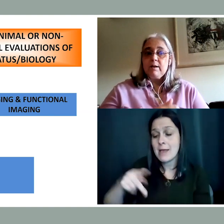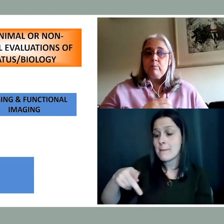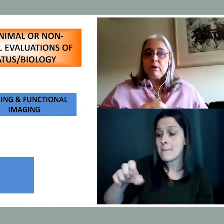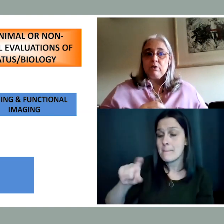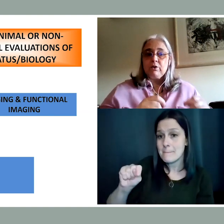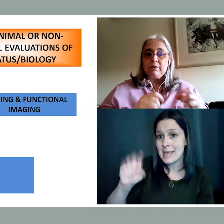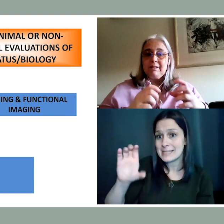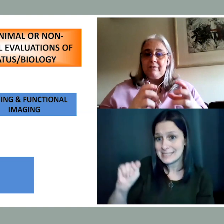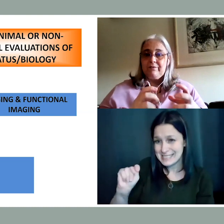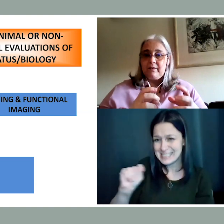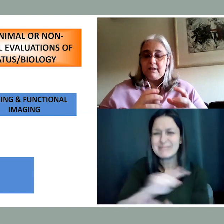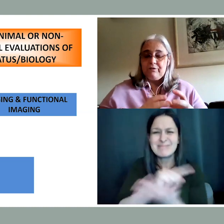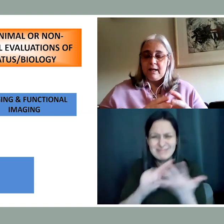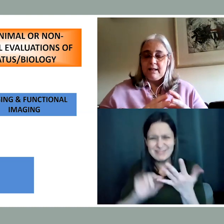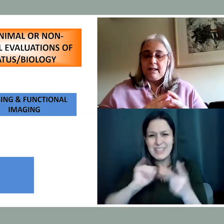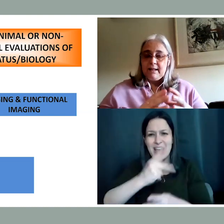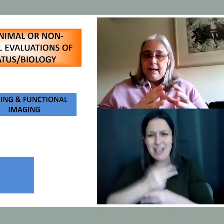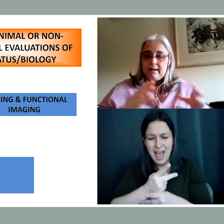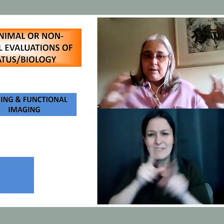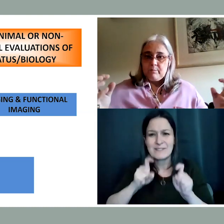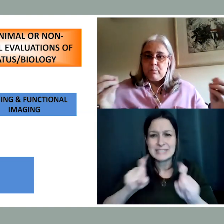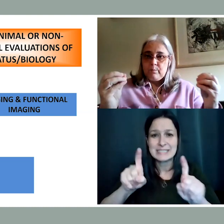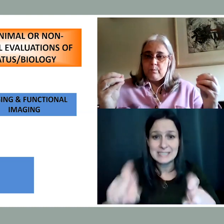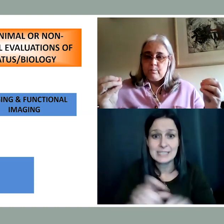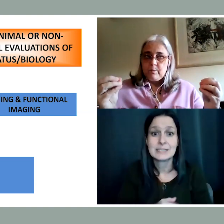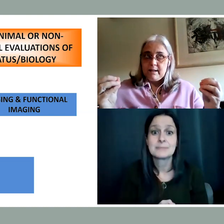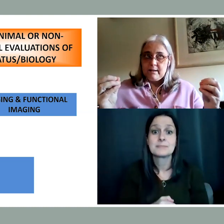PET-CTs, but also define